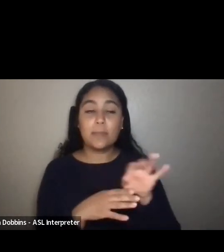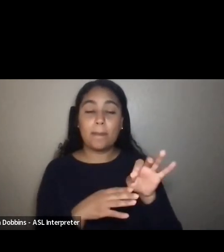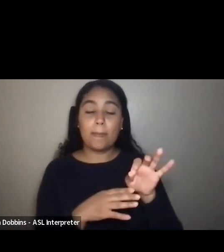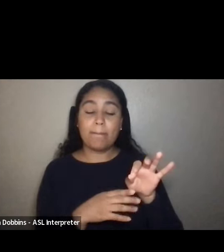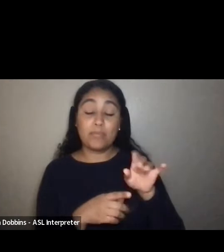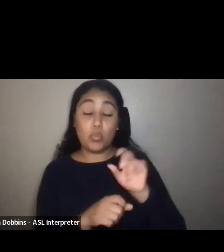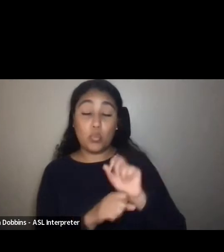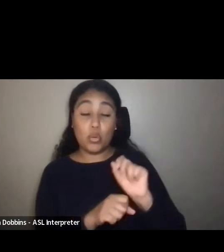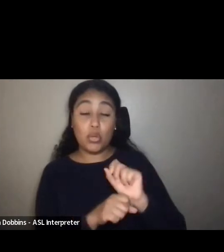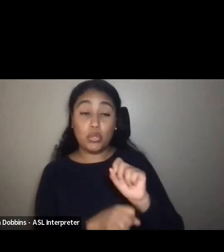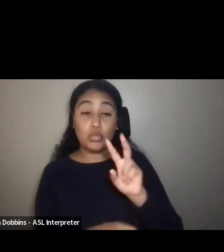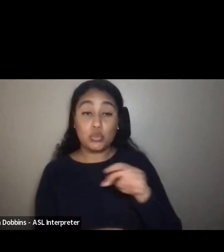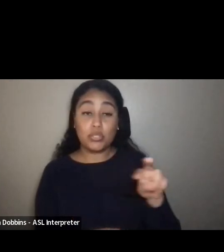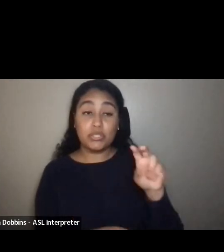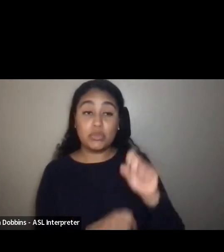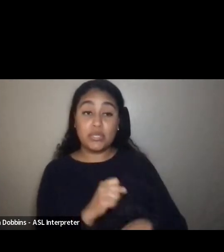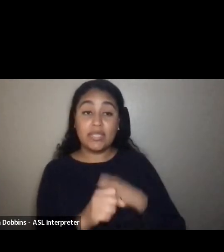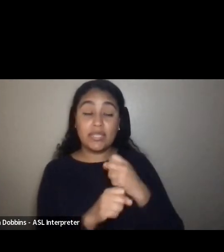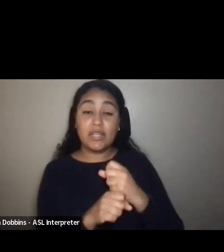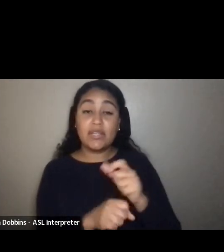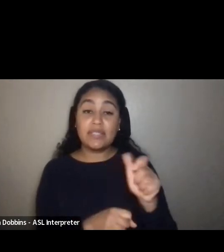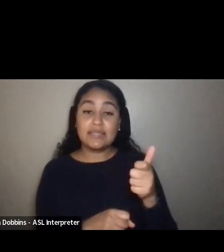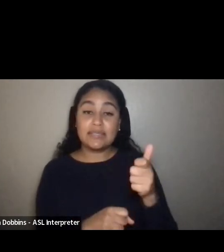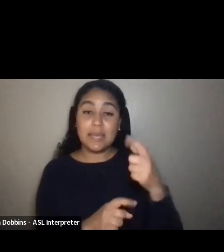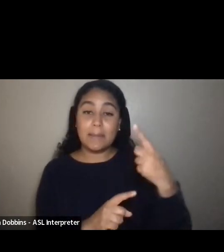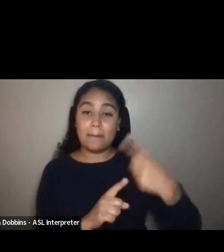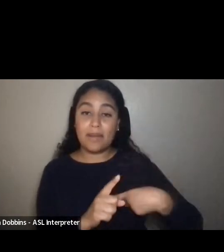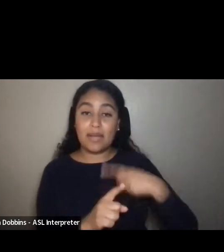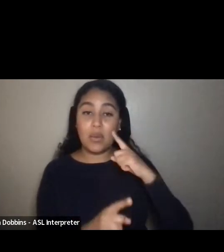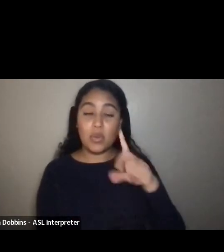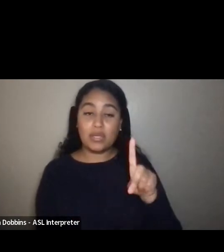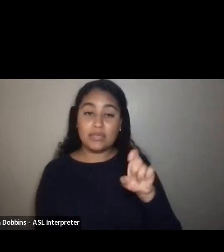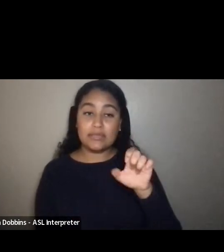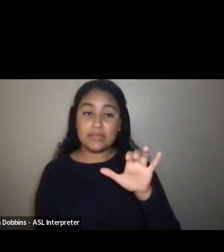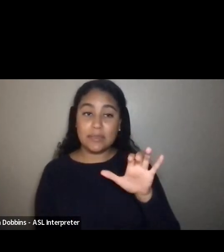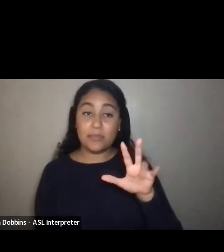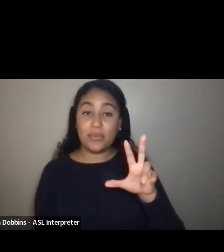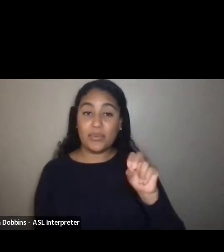for 22 years and 10 months and will retire at the December 30th.